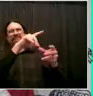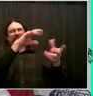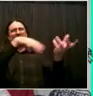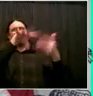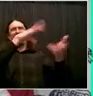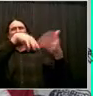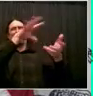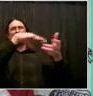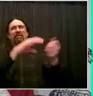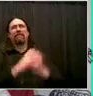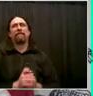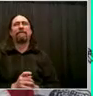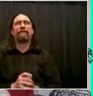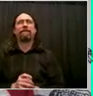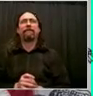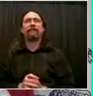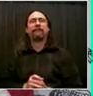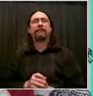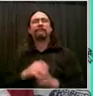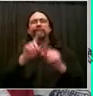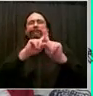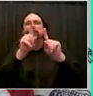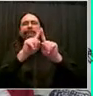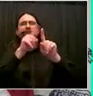Next is Juan Manuel from New York One.